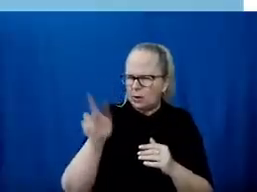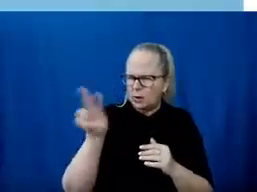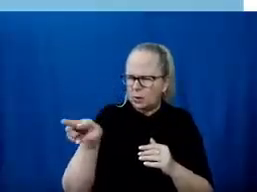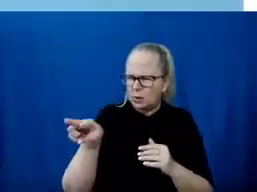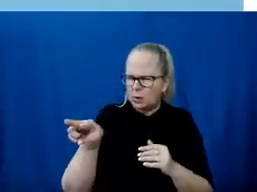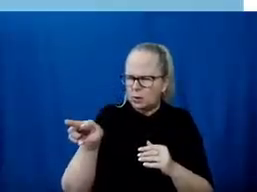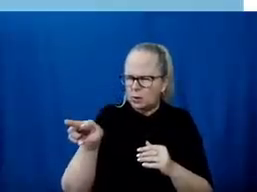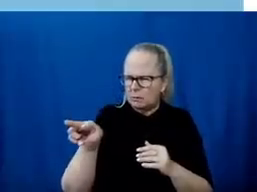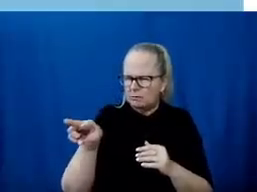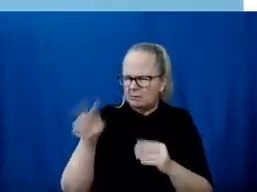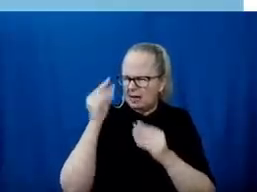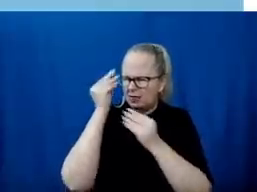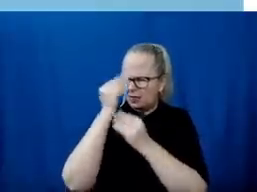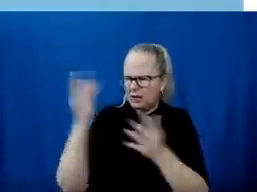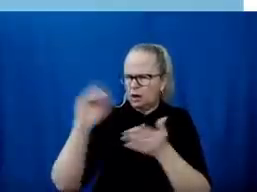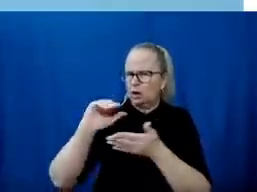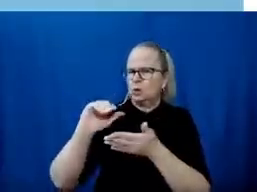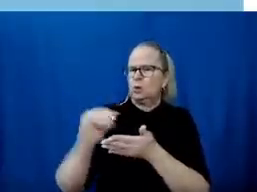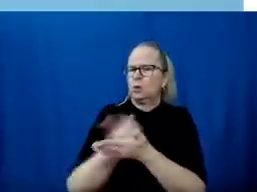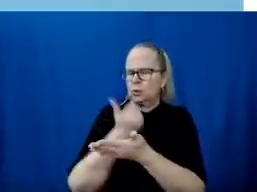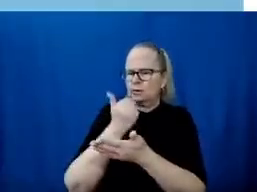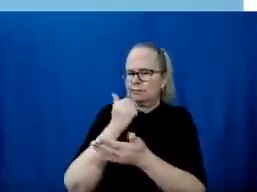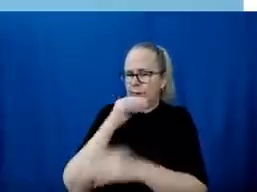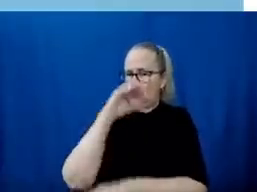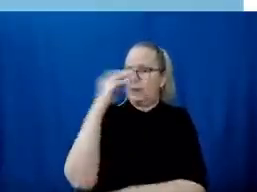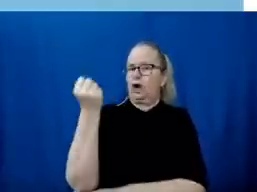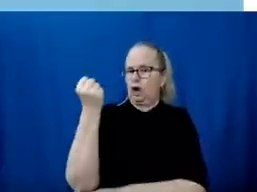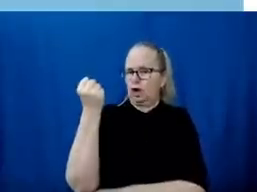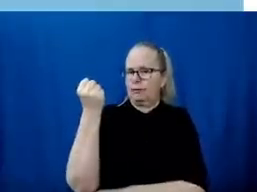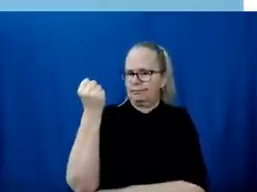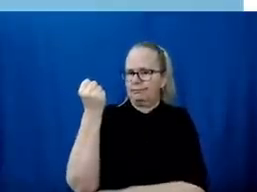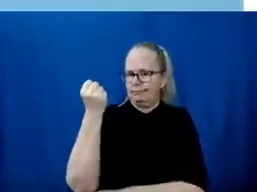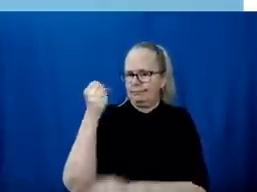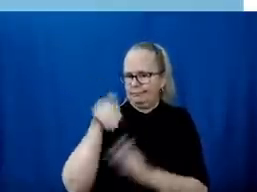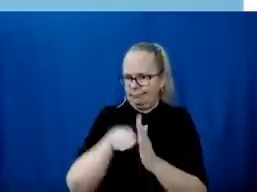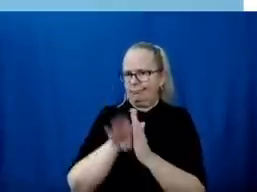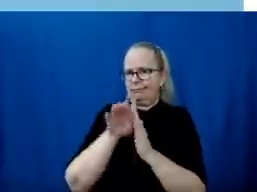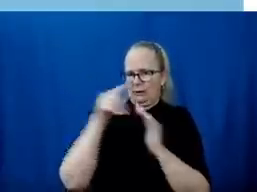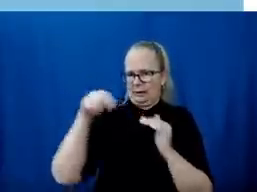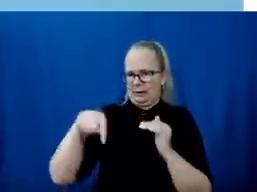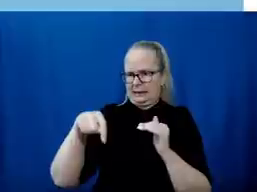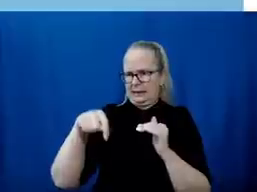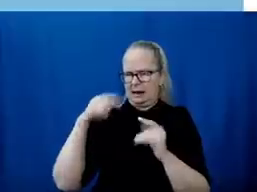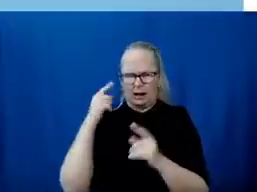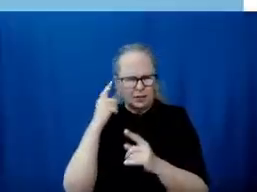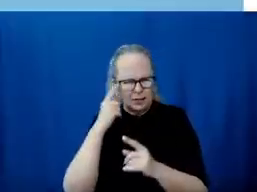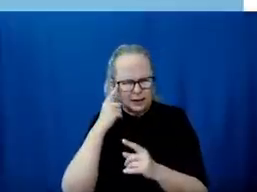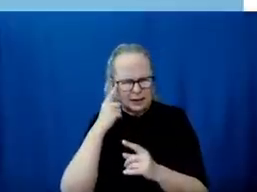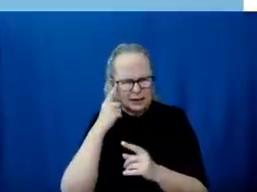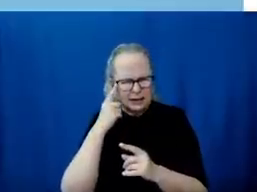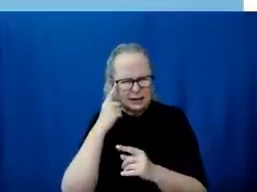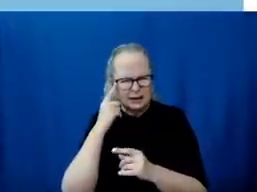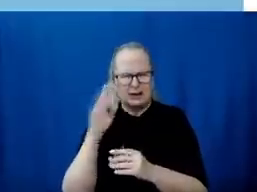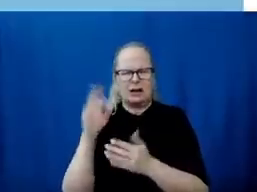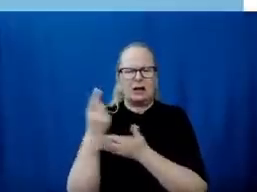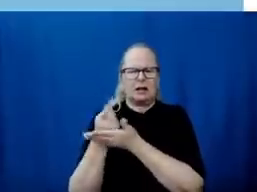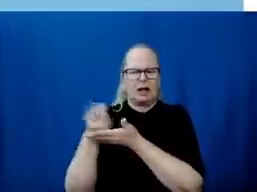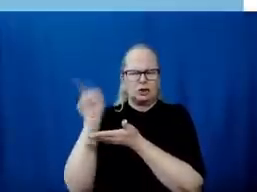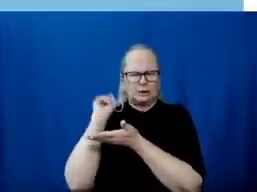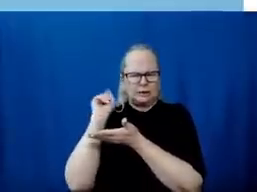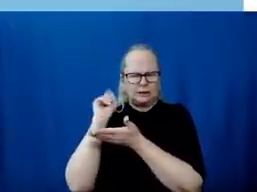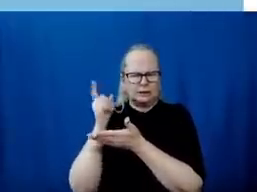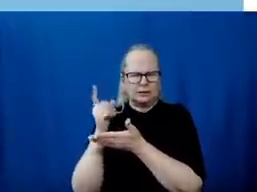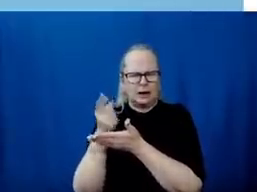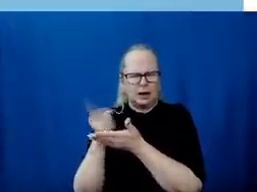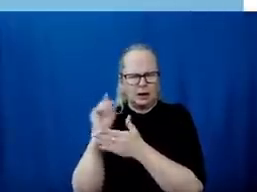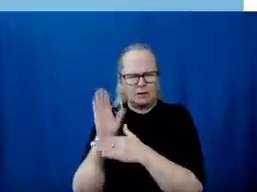day must be a new record for this wave. And we've been averaging, like in the last week, I don't have this slide,